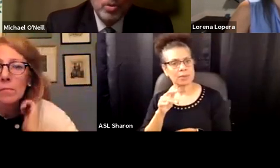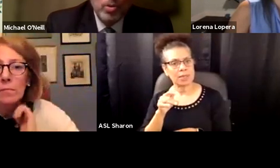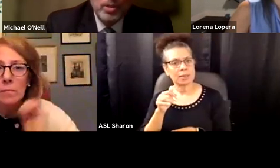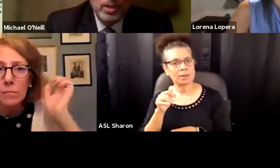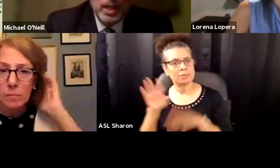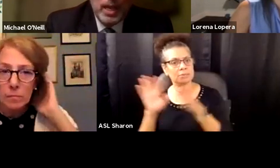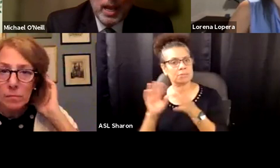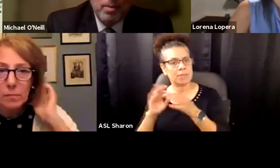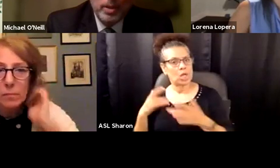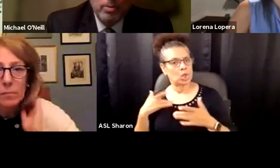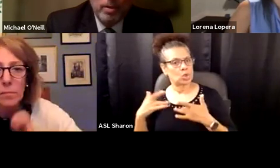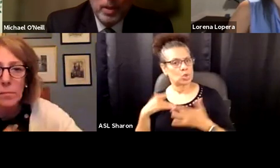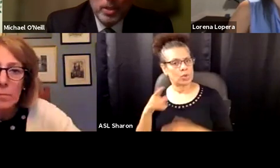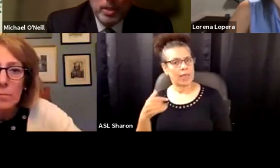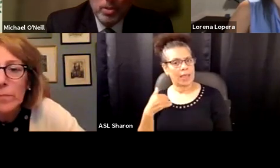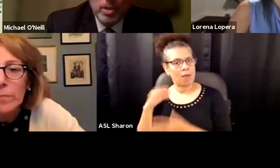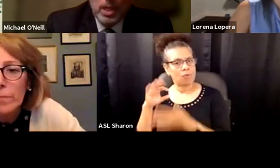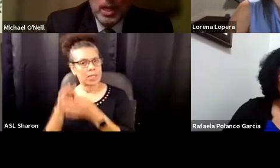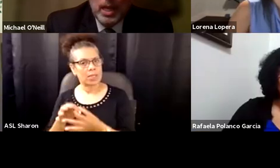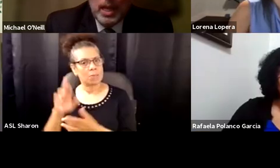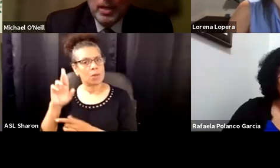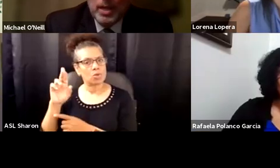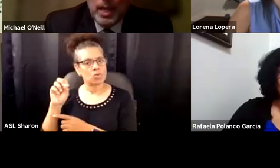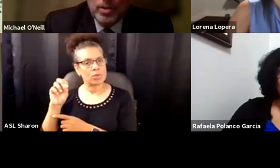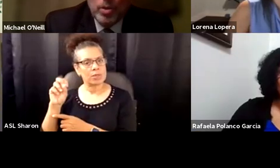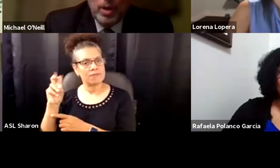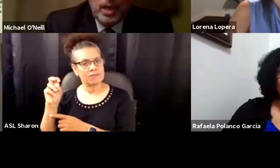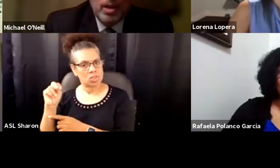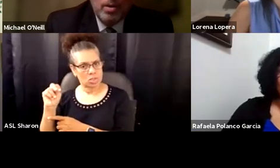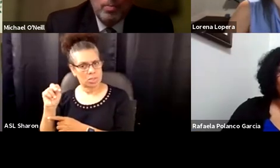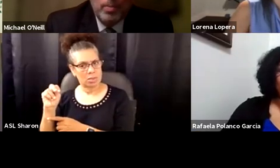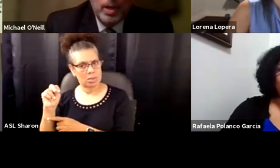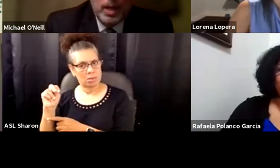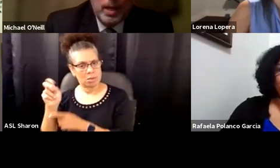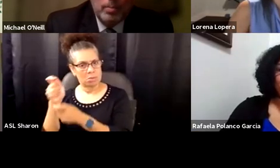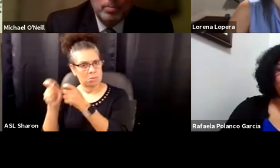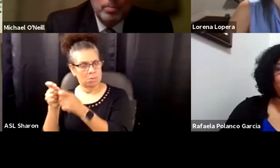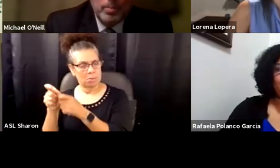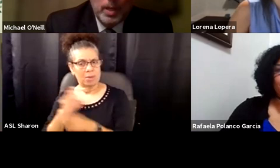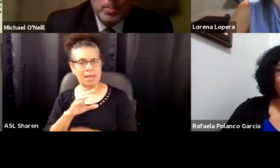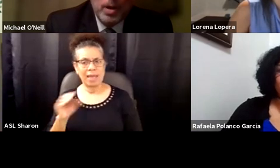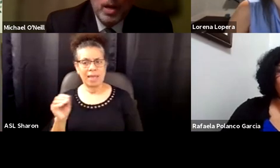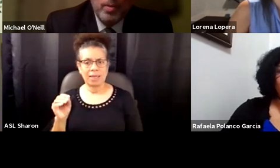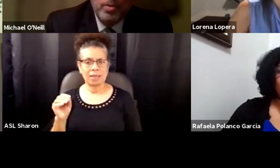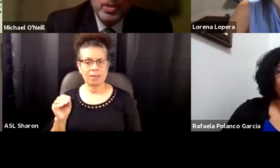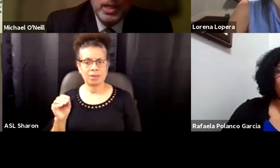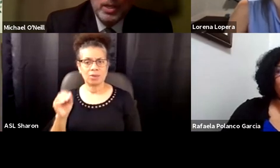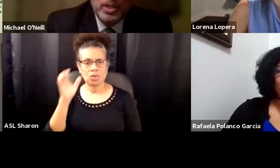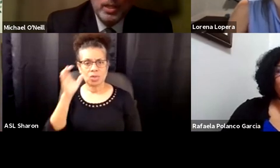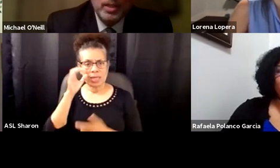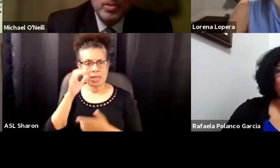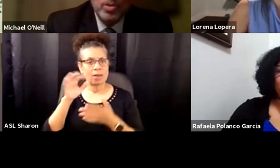about concerns that they have about the revisions and and to hear um as part of the